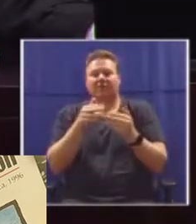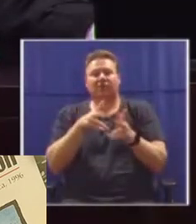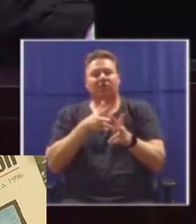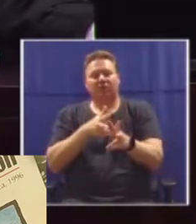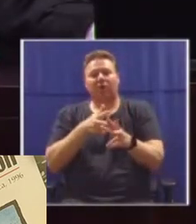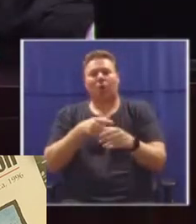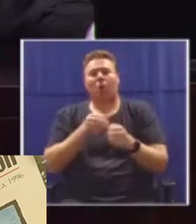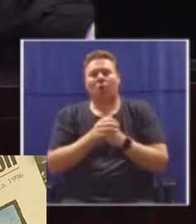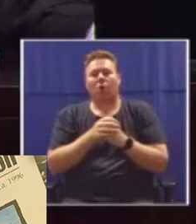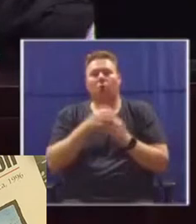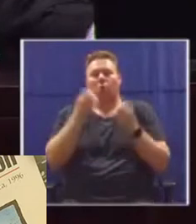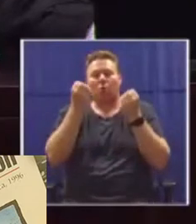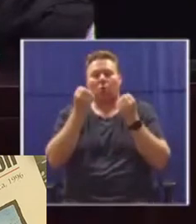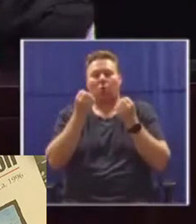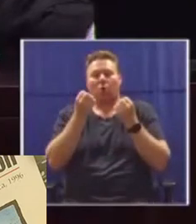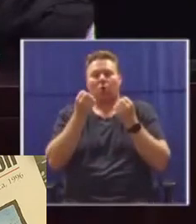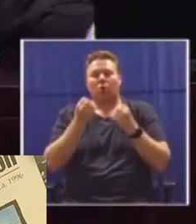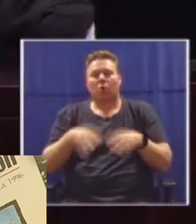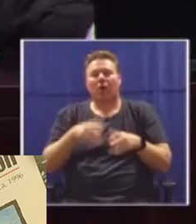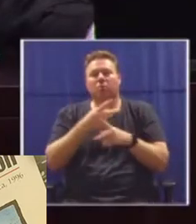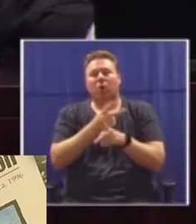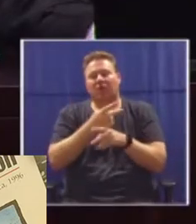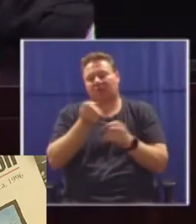local ports.